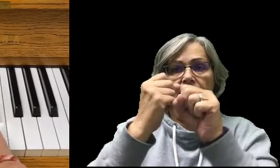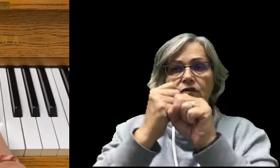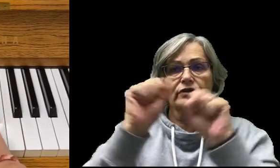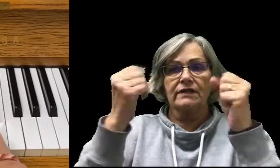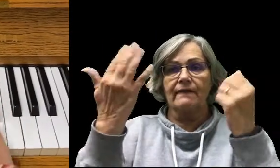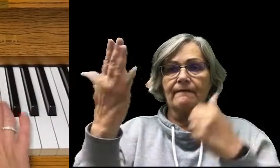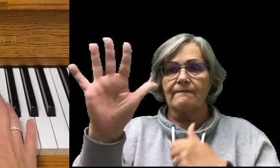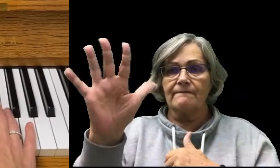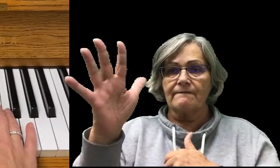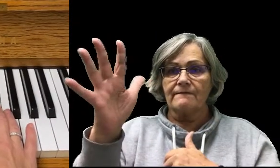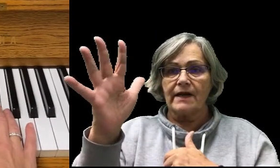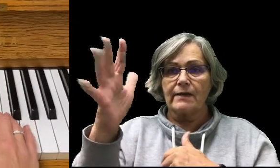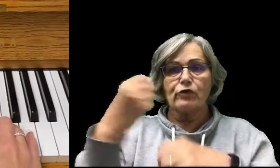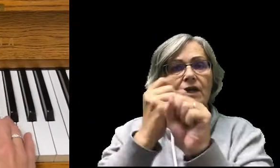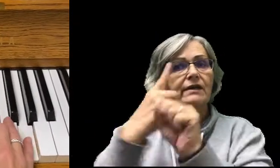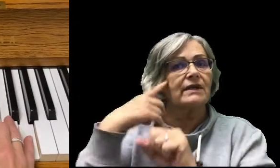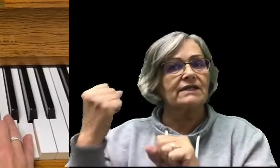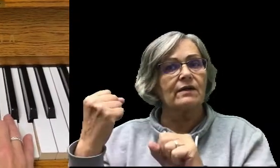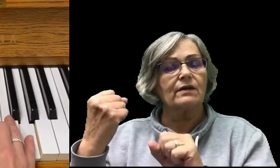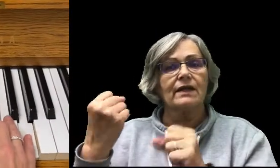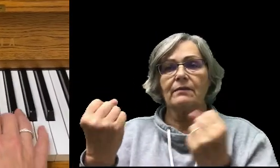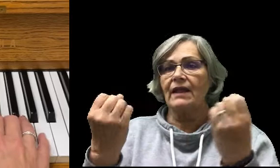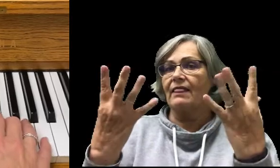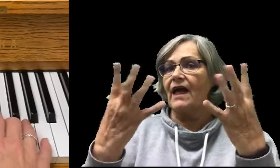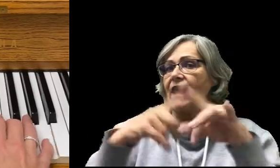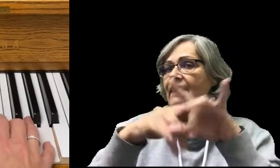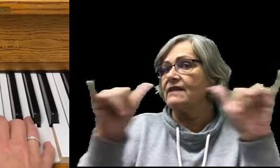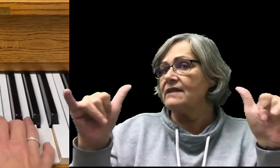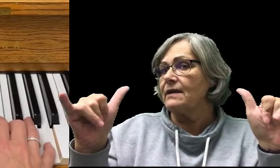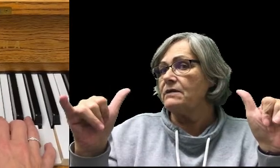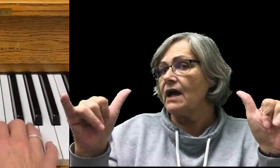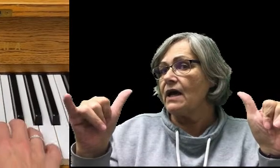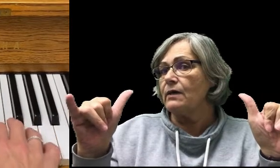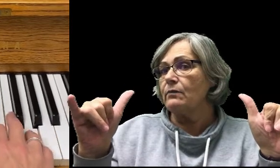then vibrate and make a sound. I can play lots of notes at the same time.